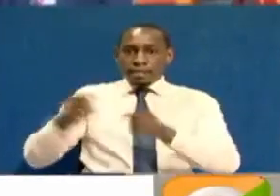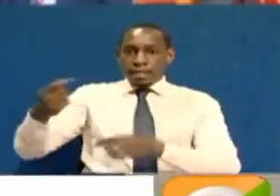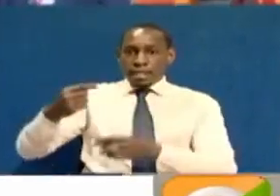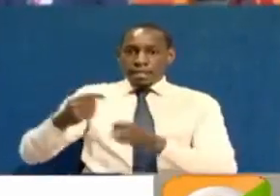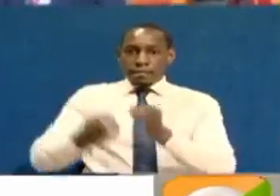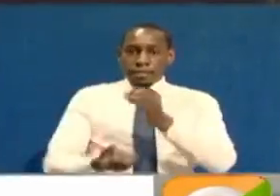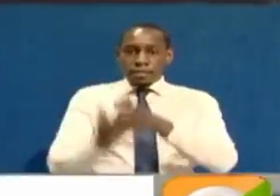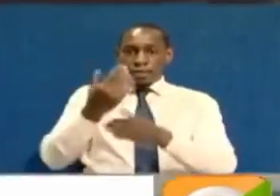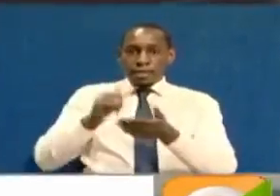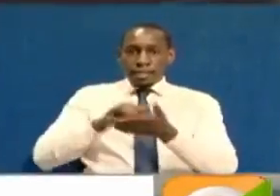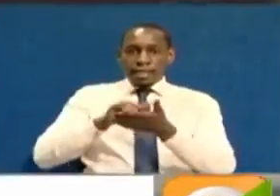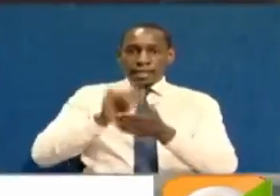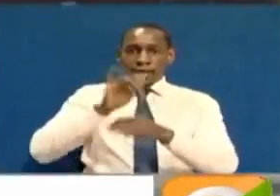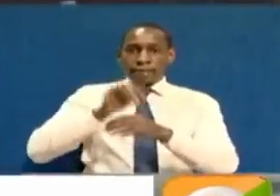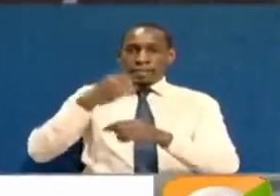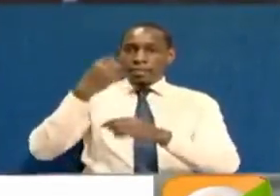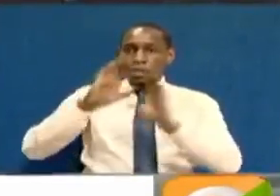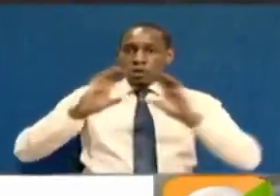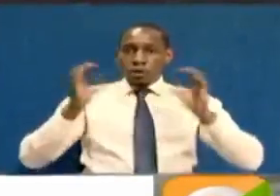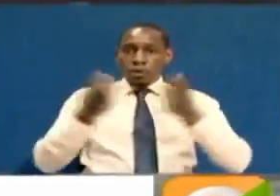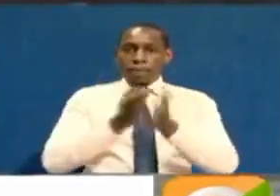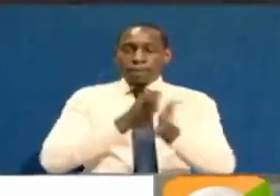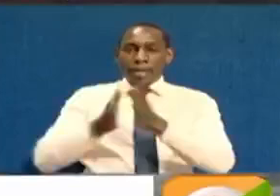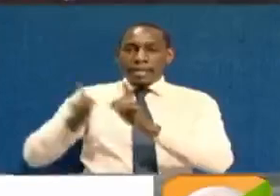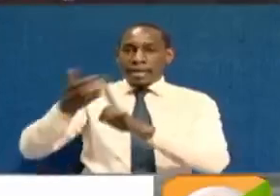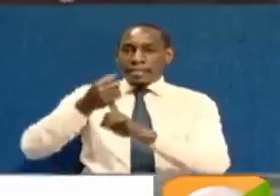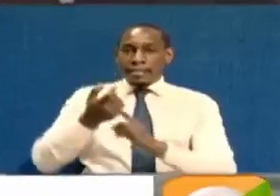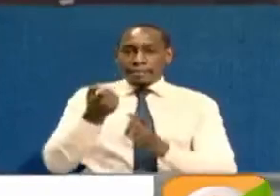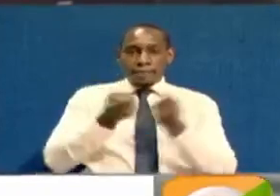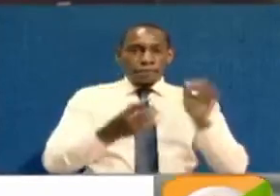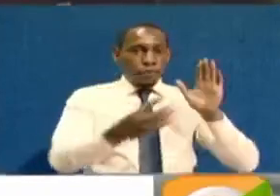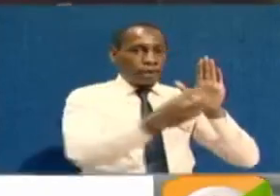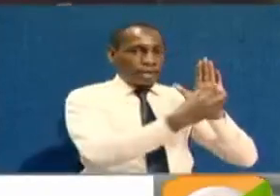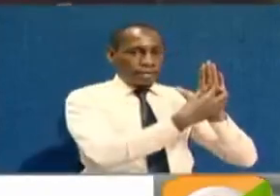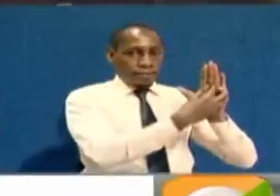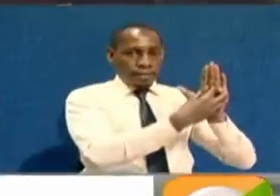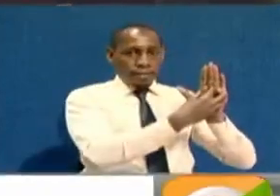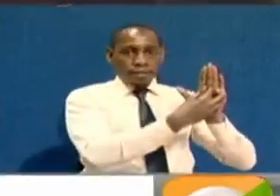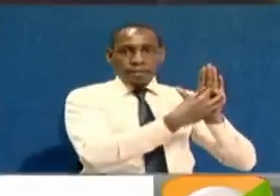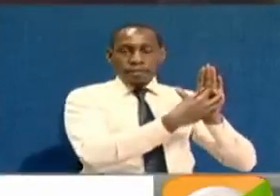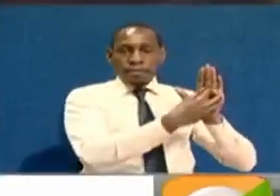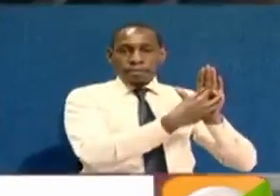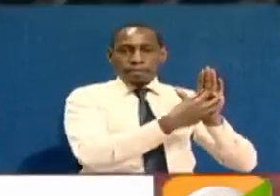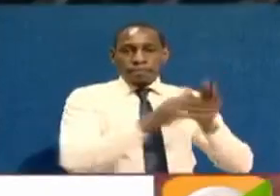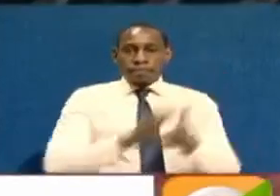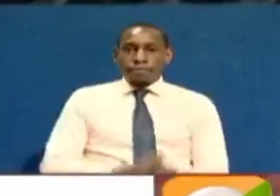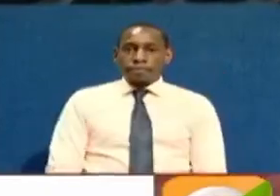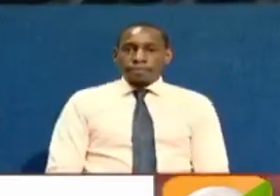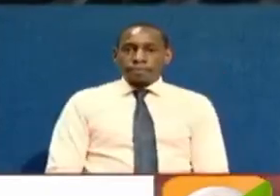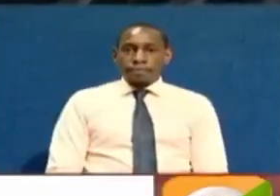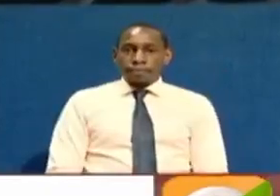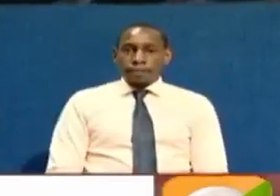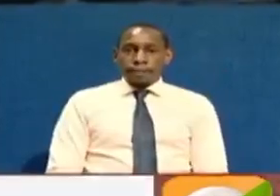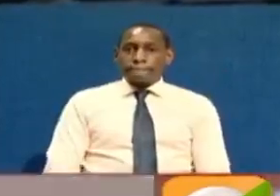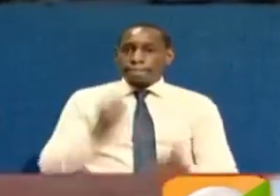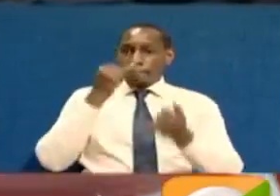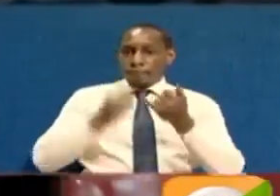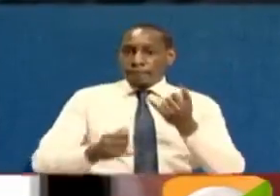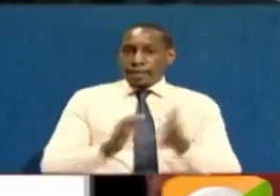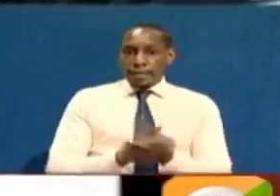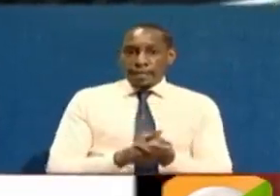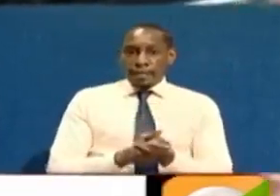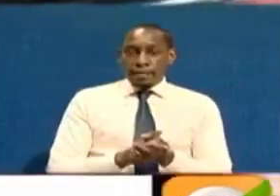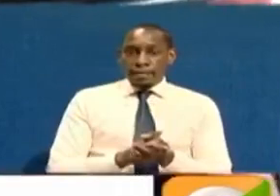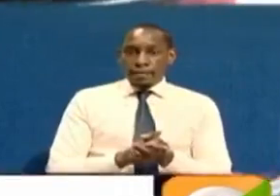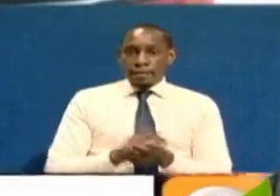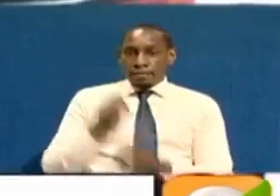a hit globally. This it has planned to achieve through advertising placements on its fleet. Finally,